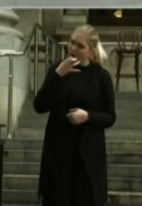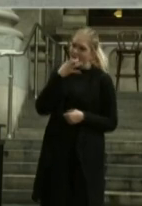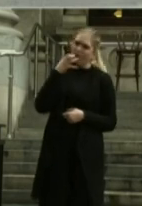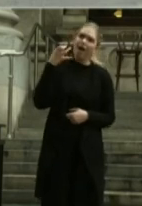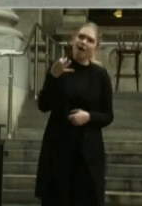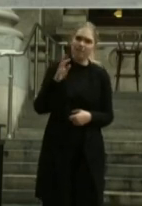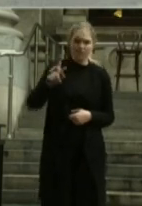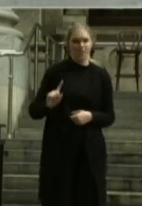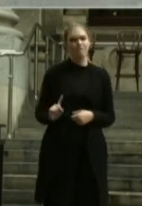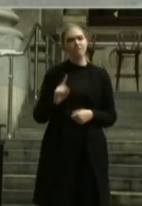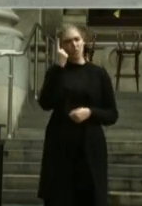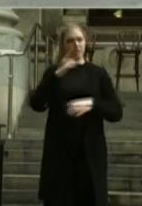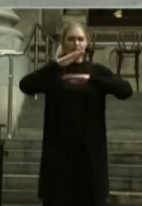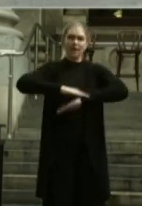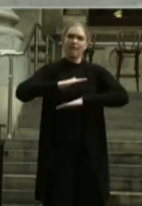enshrined in the Constitution.